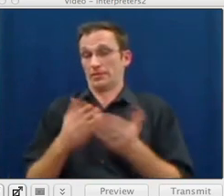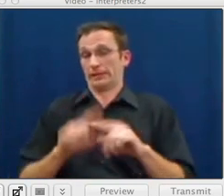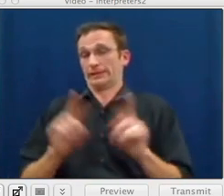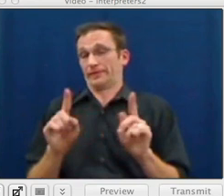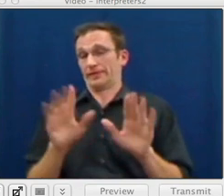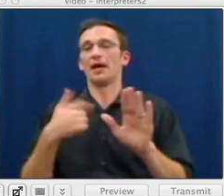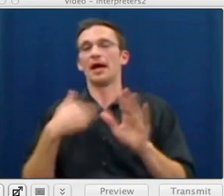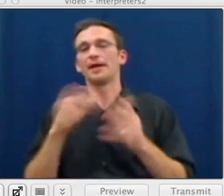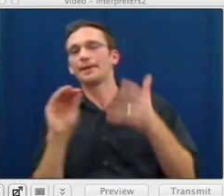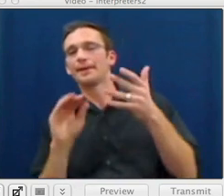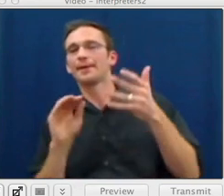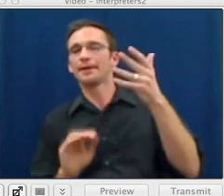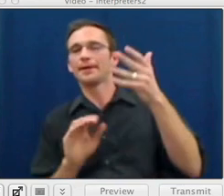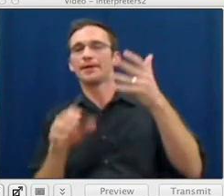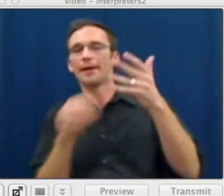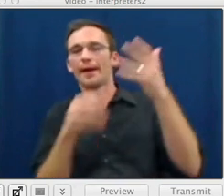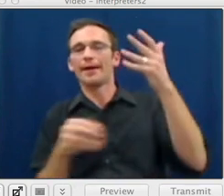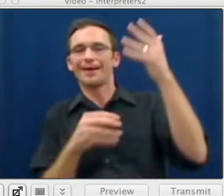some things to yours.